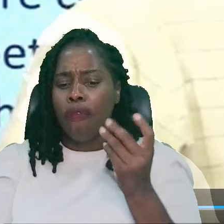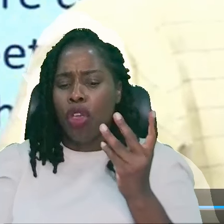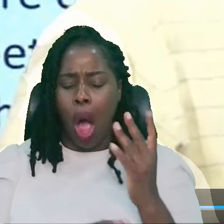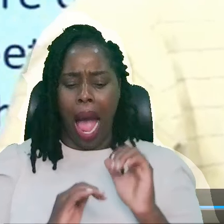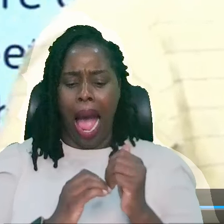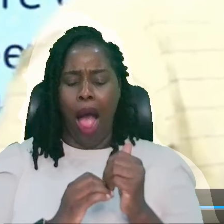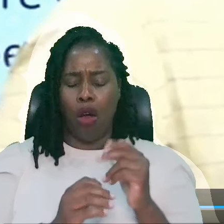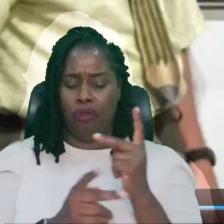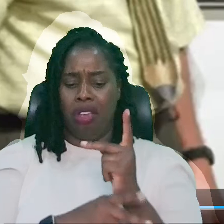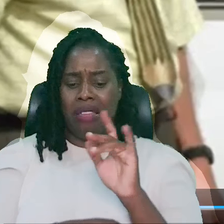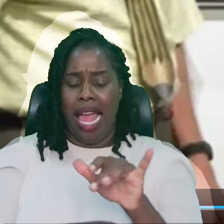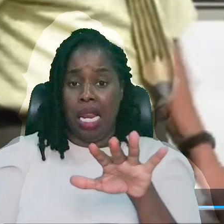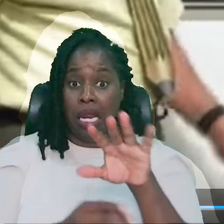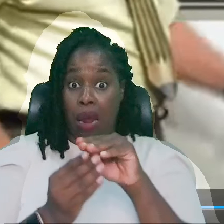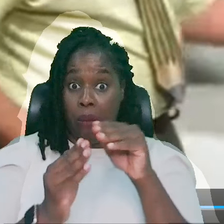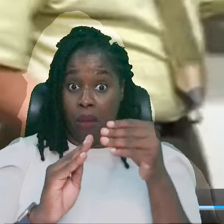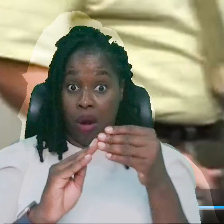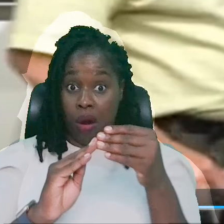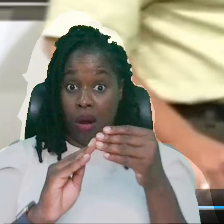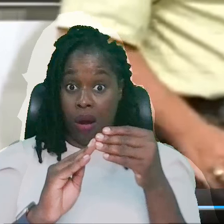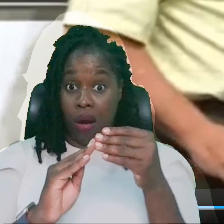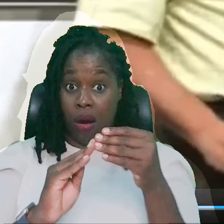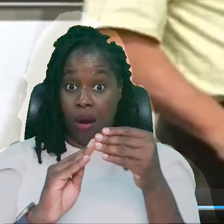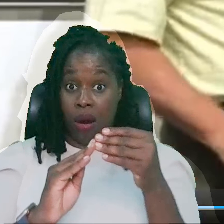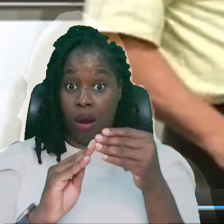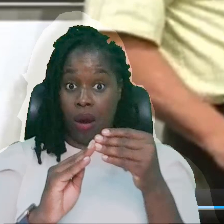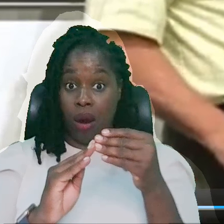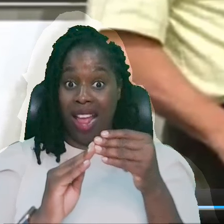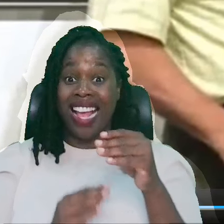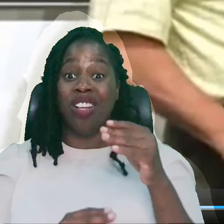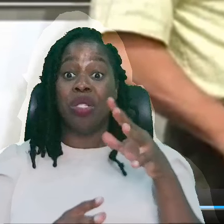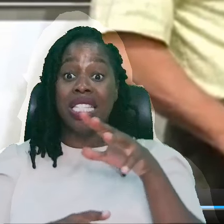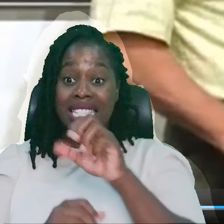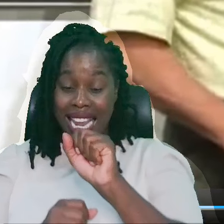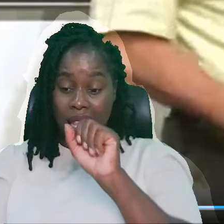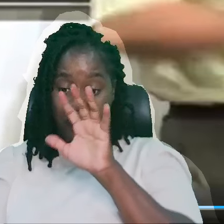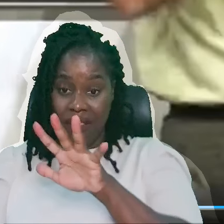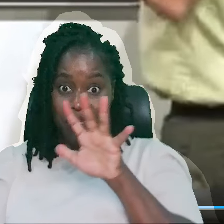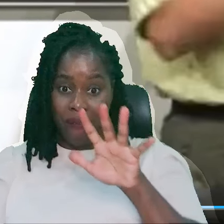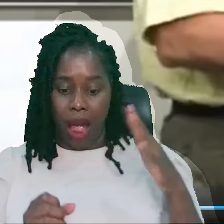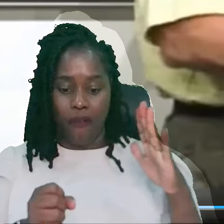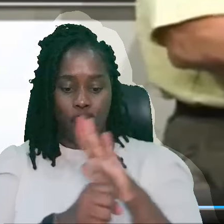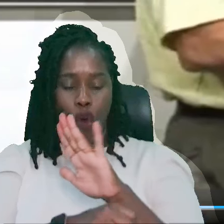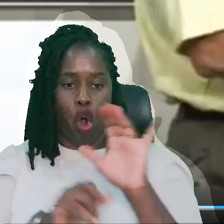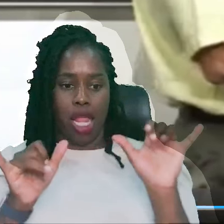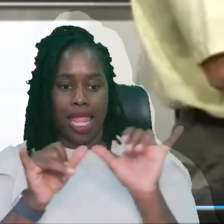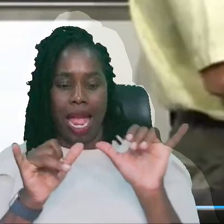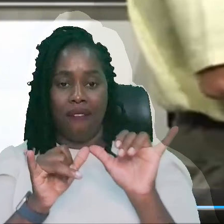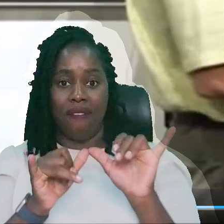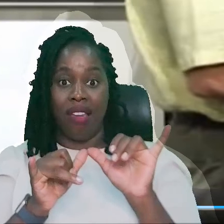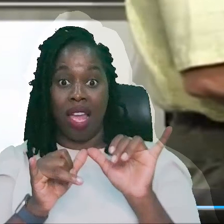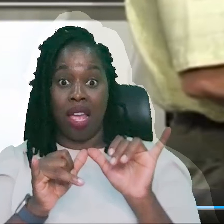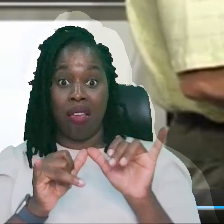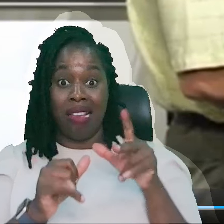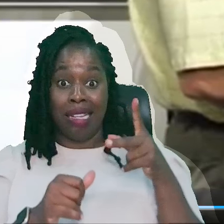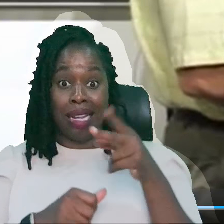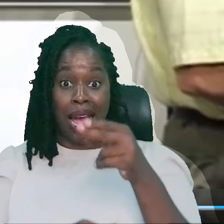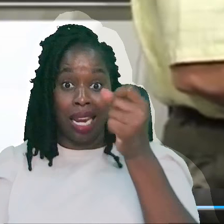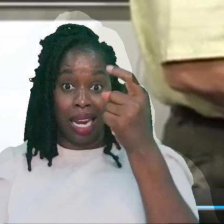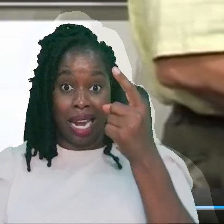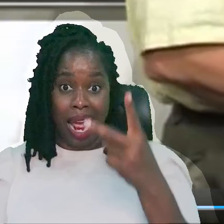that midpoint. One way would be to take this 55, chop it in half,